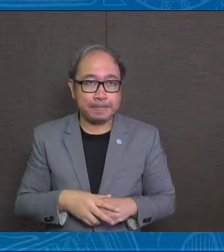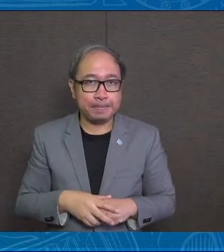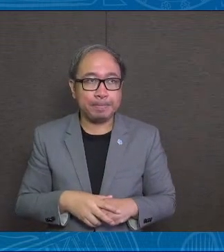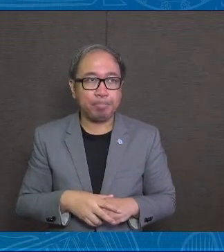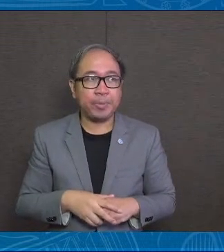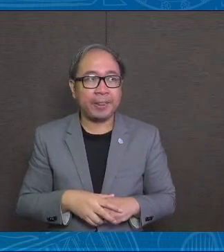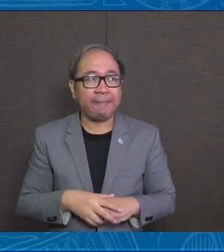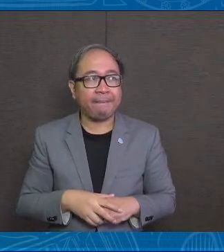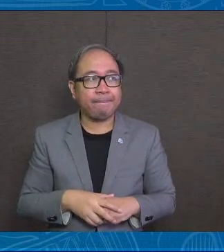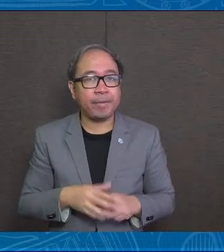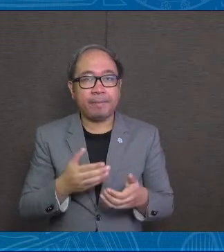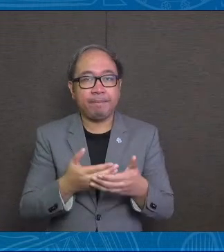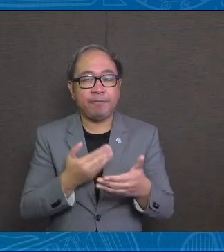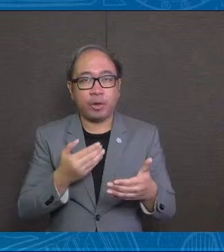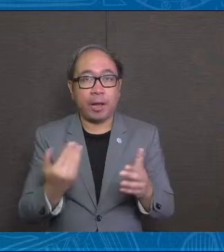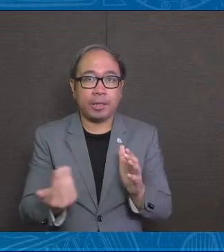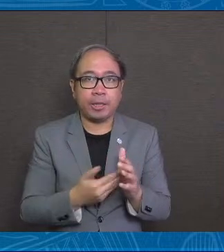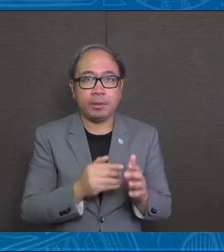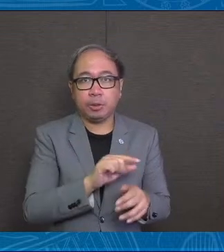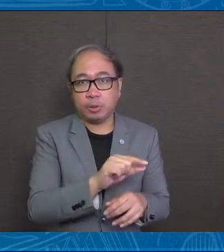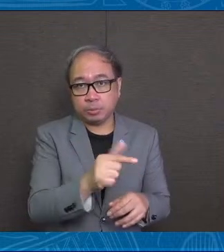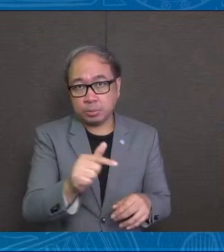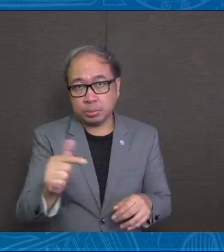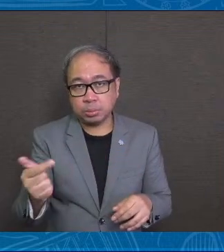I come back to you for your summing up, please.